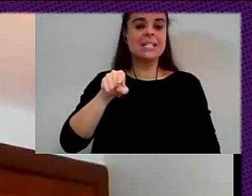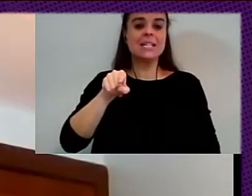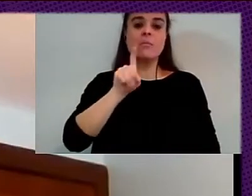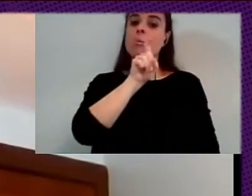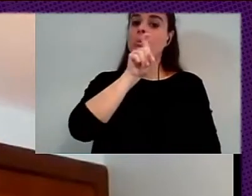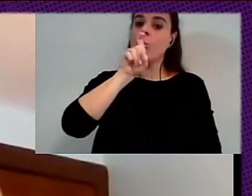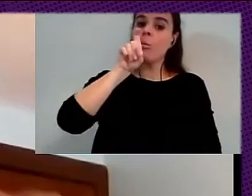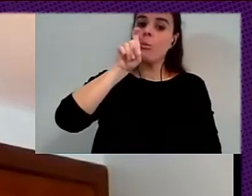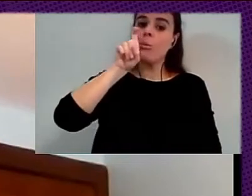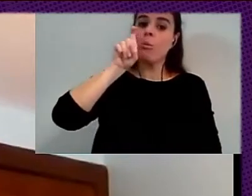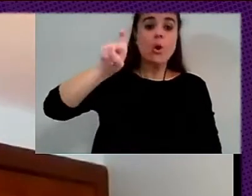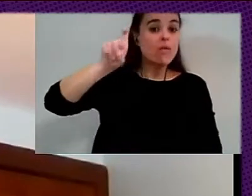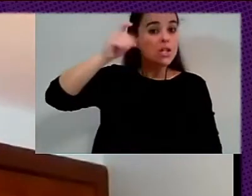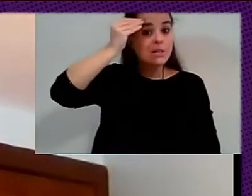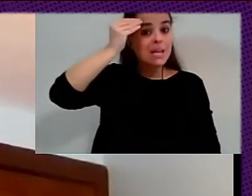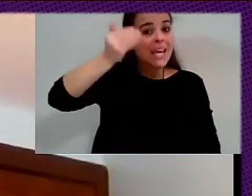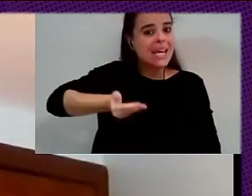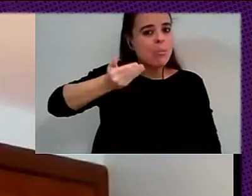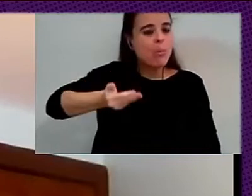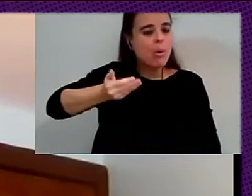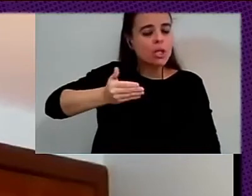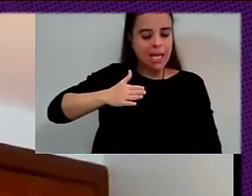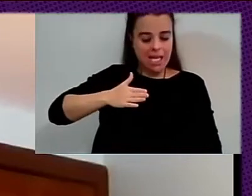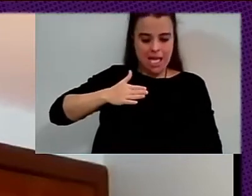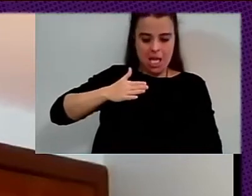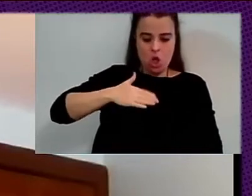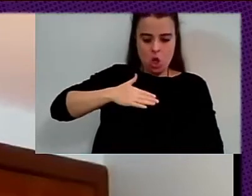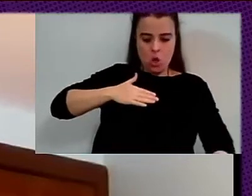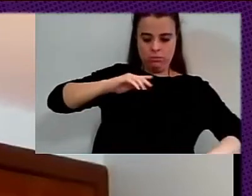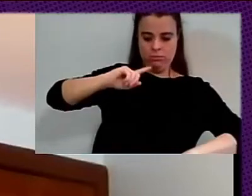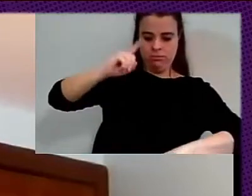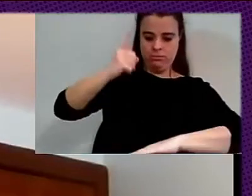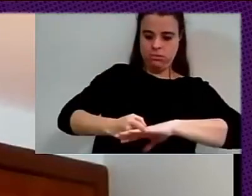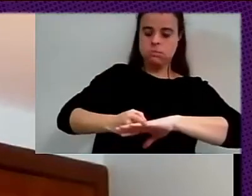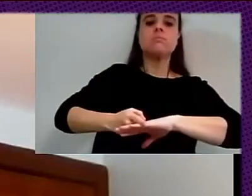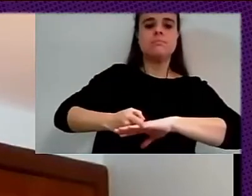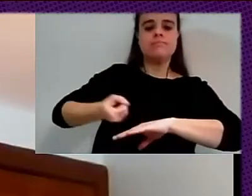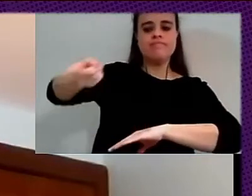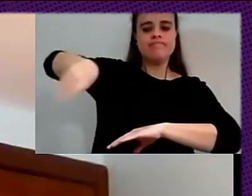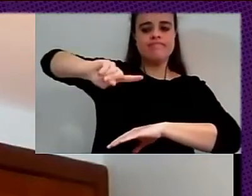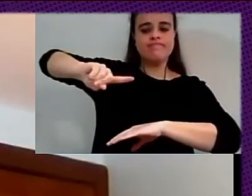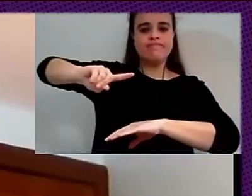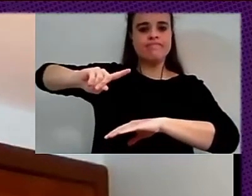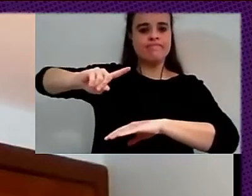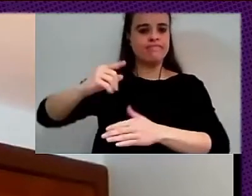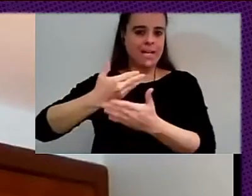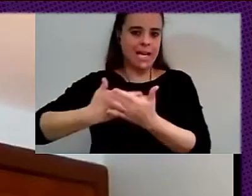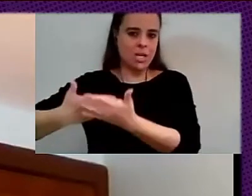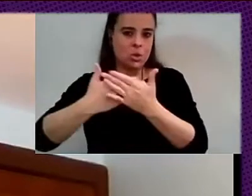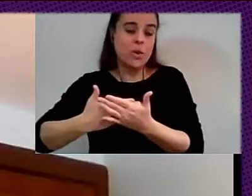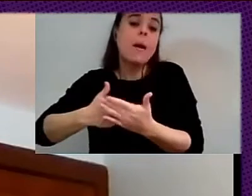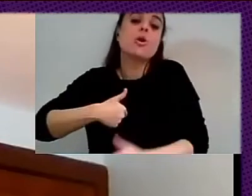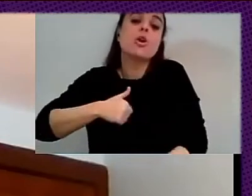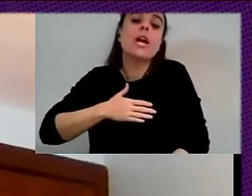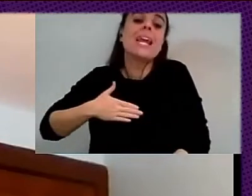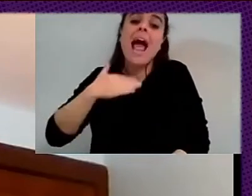subject for the study. And I wound up the African National Congress,